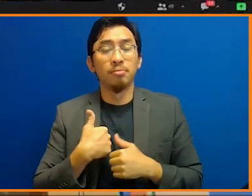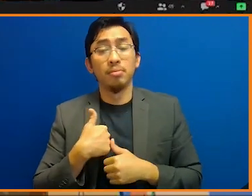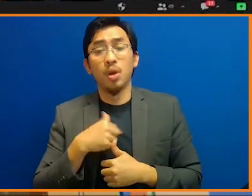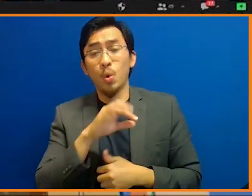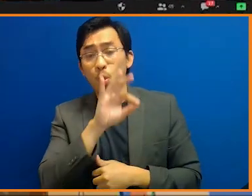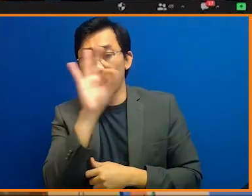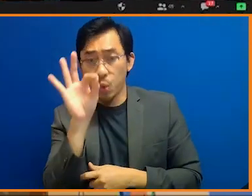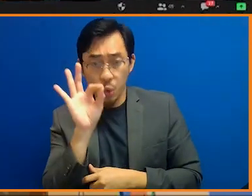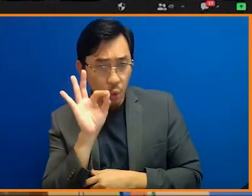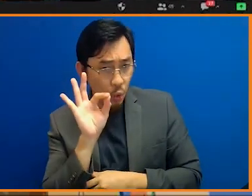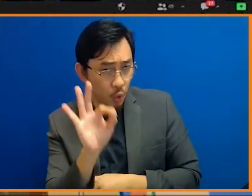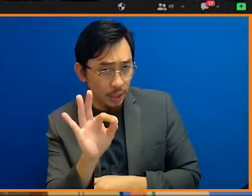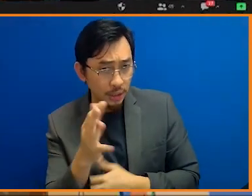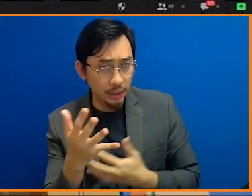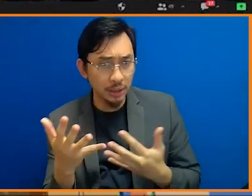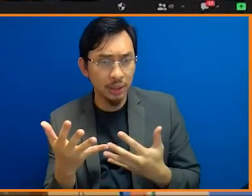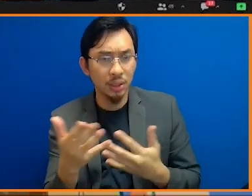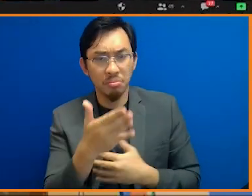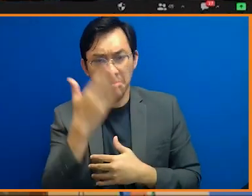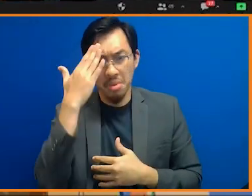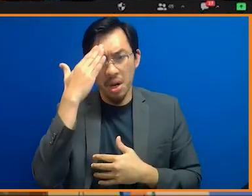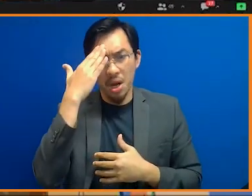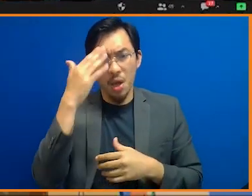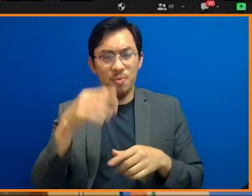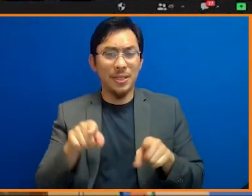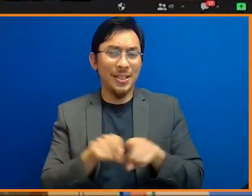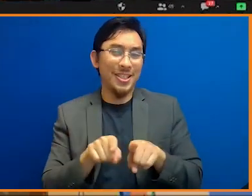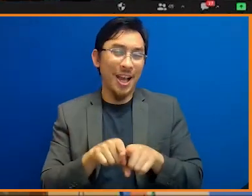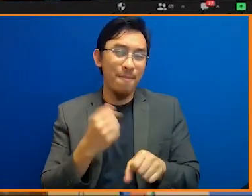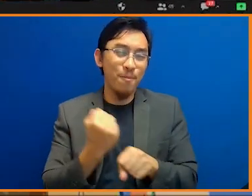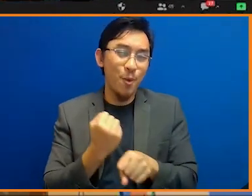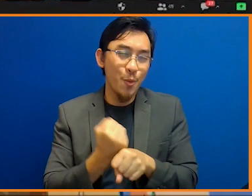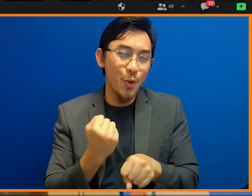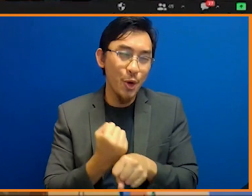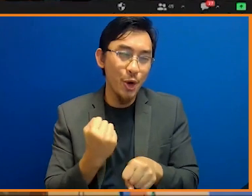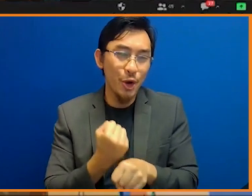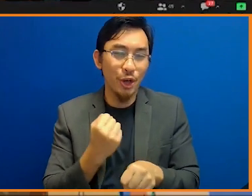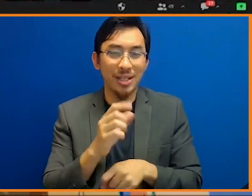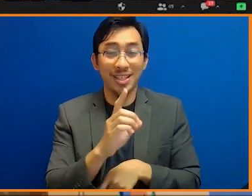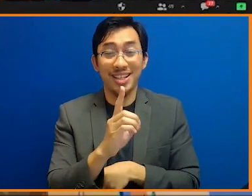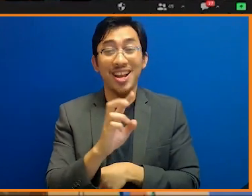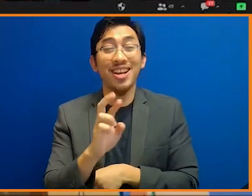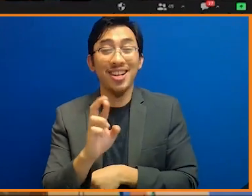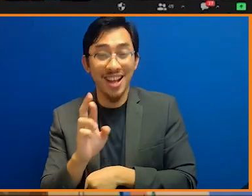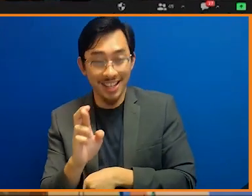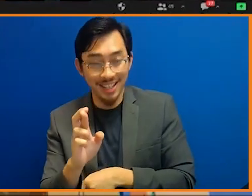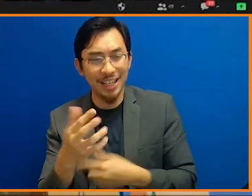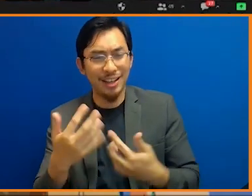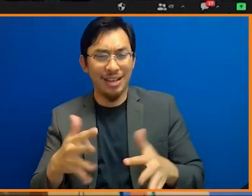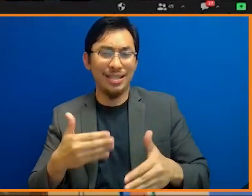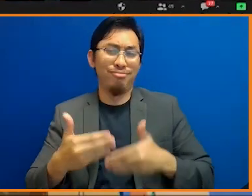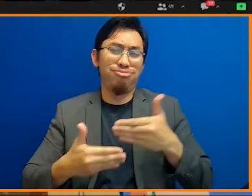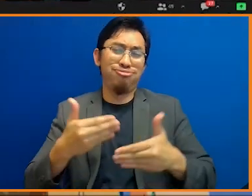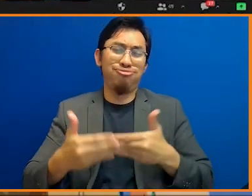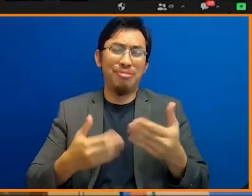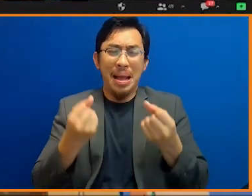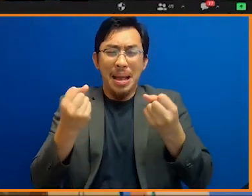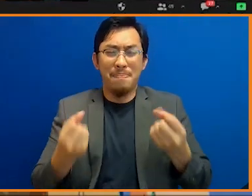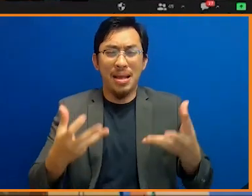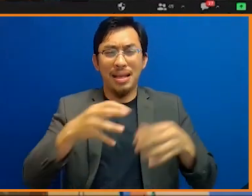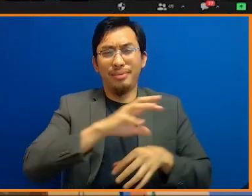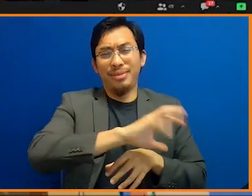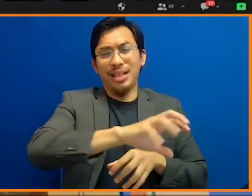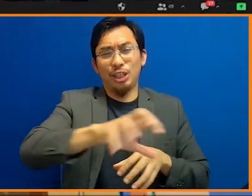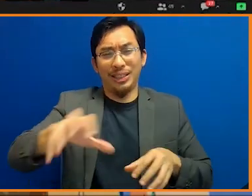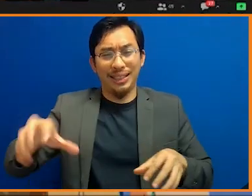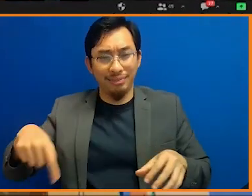adolescents education. My question to you is that we already know that the Sendai framework disaster risk reduction is already